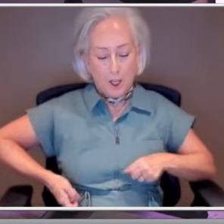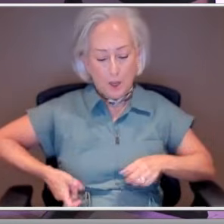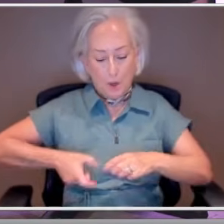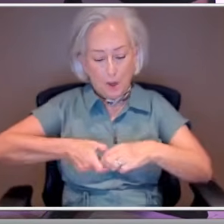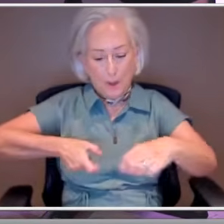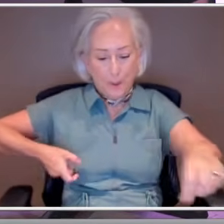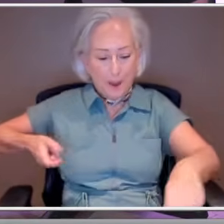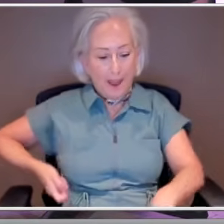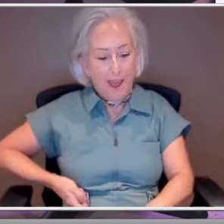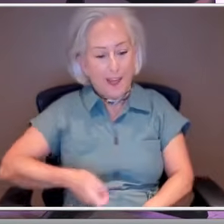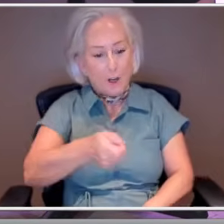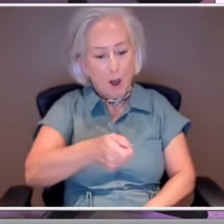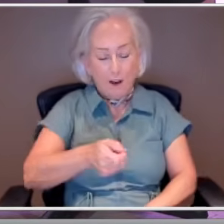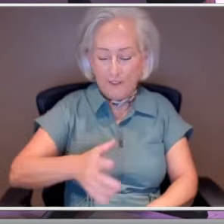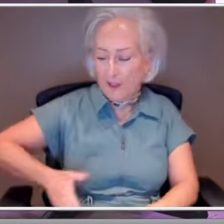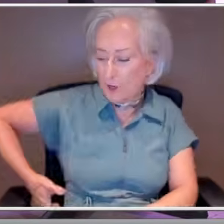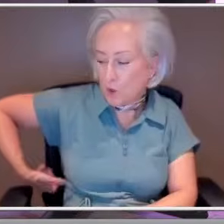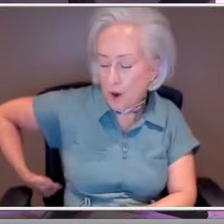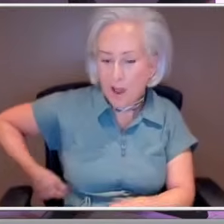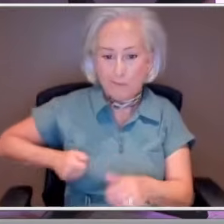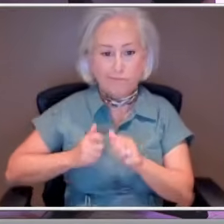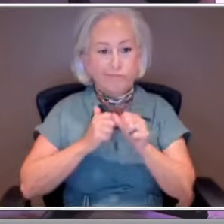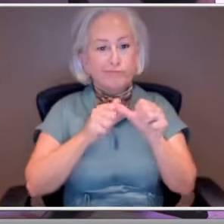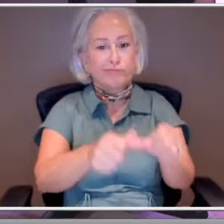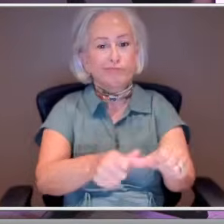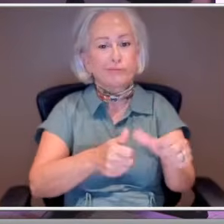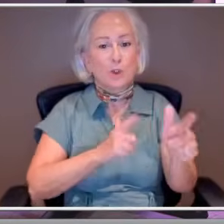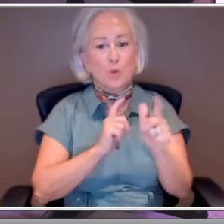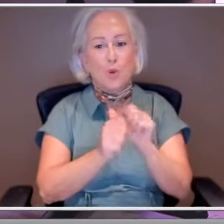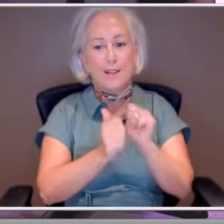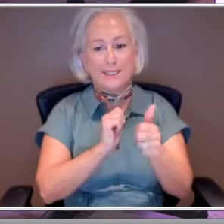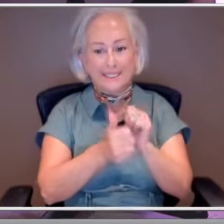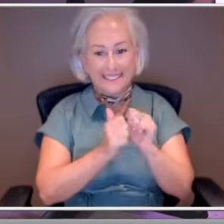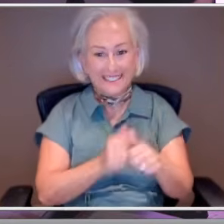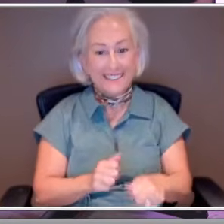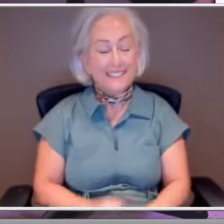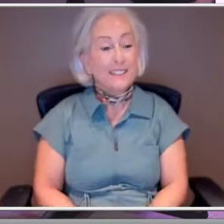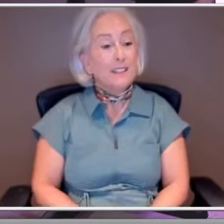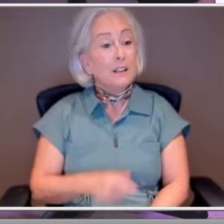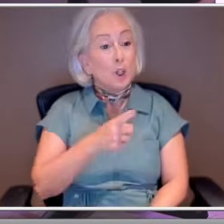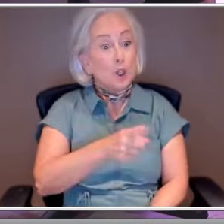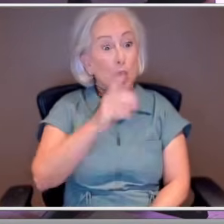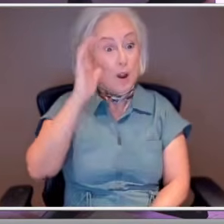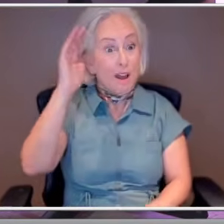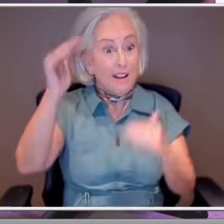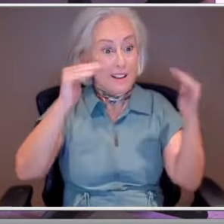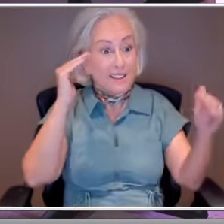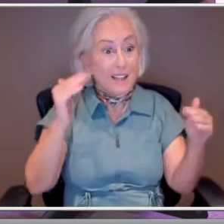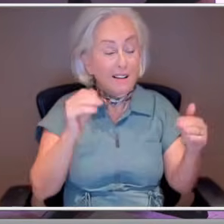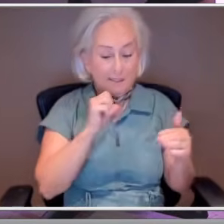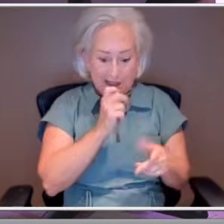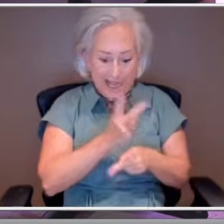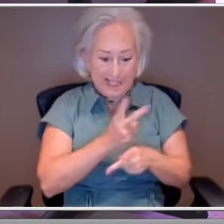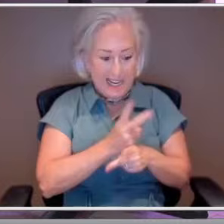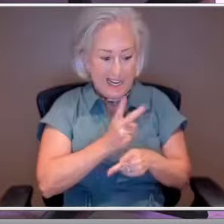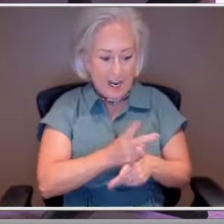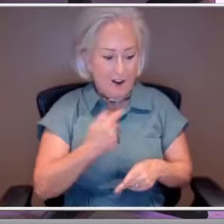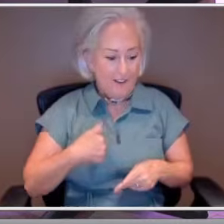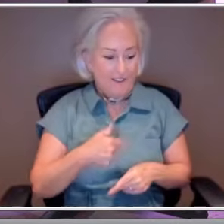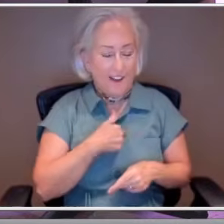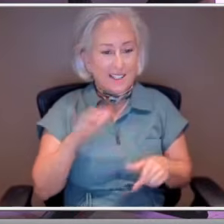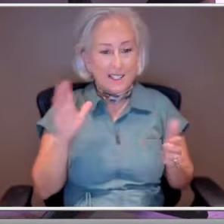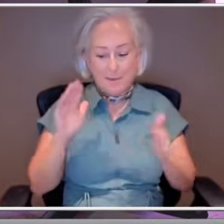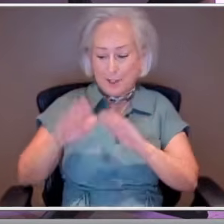it's stressful becoming an adult, and you're on your own. No one's keeping track of us as much as they were, but also having to